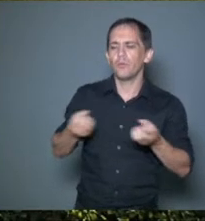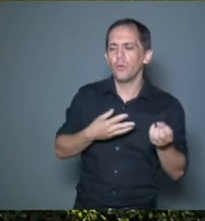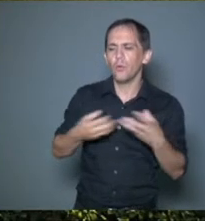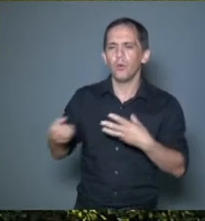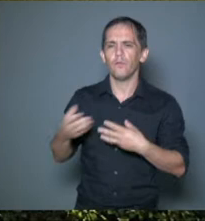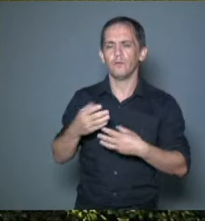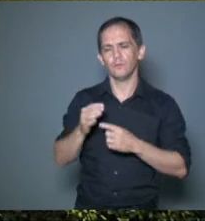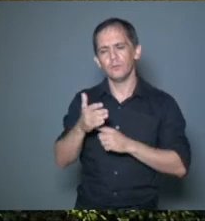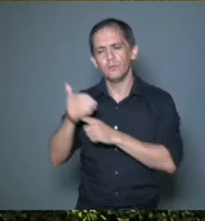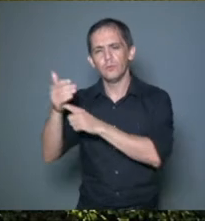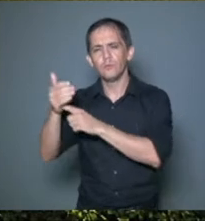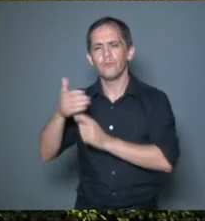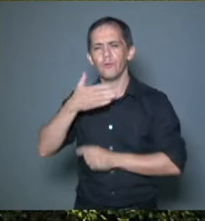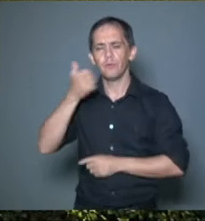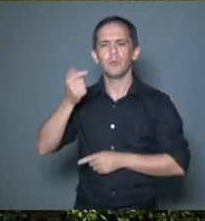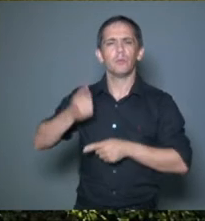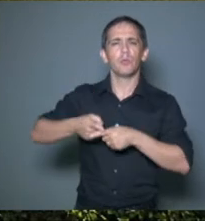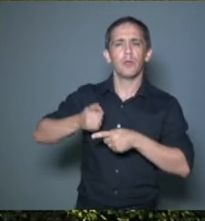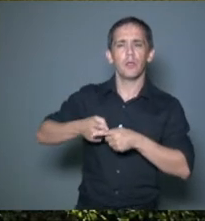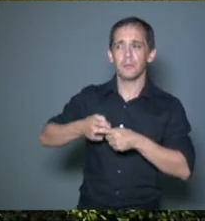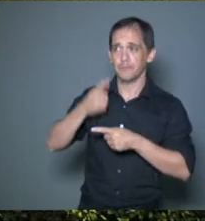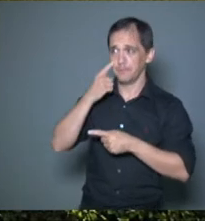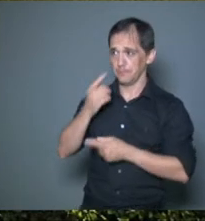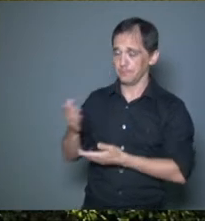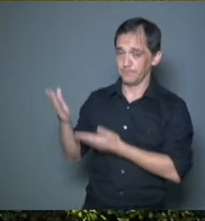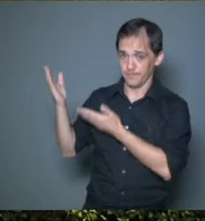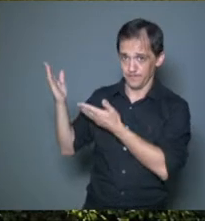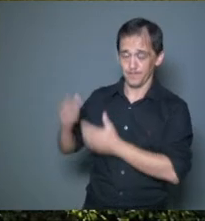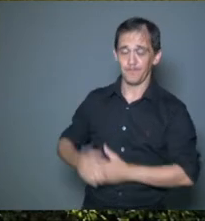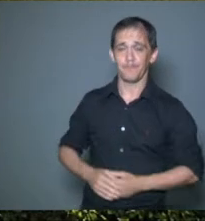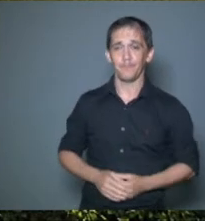to get from new technologies.